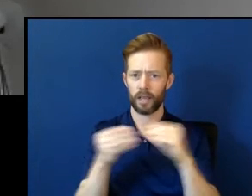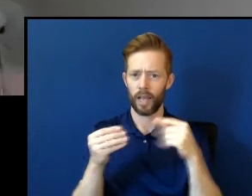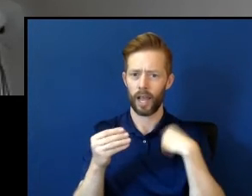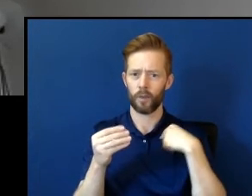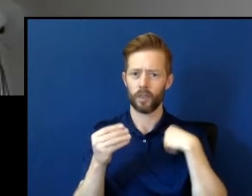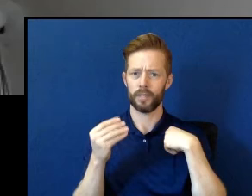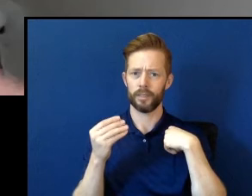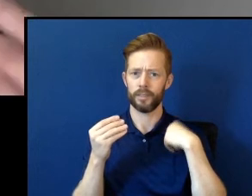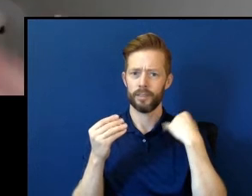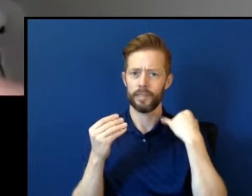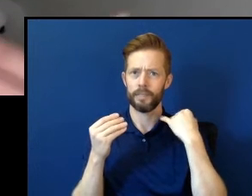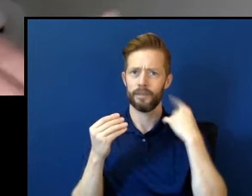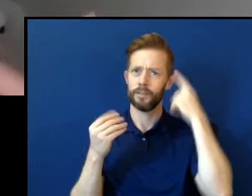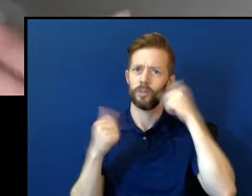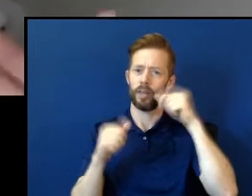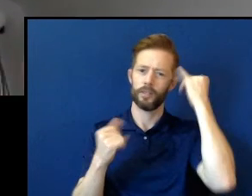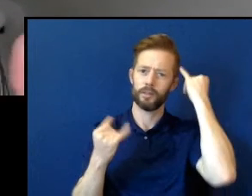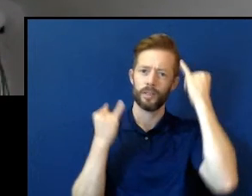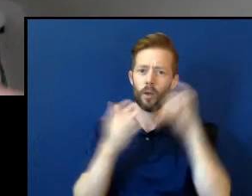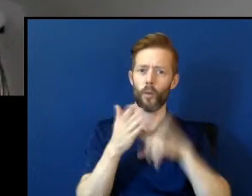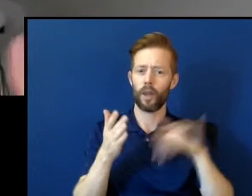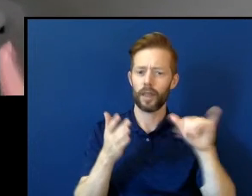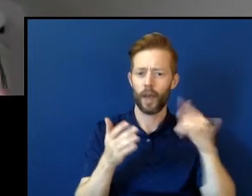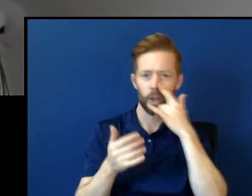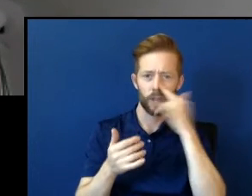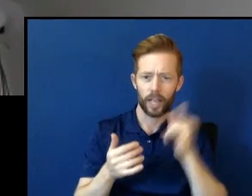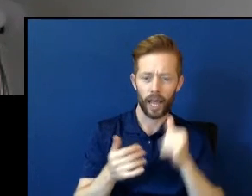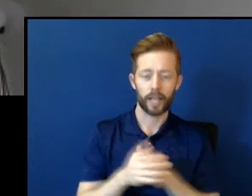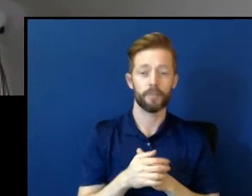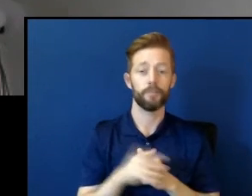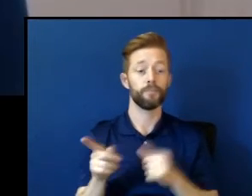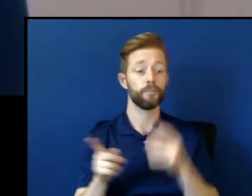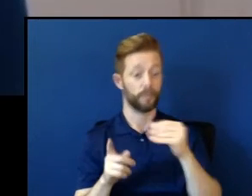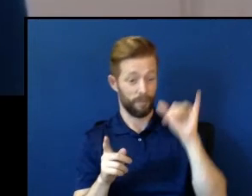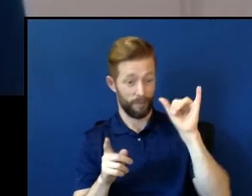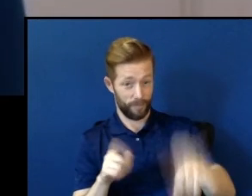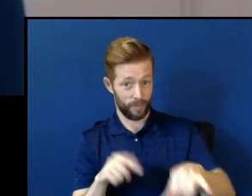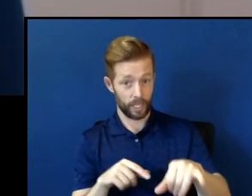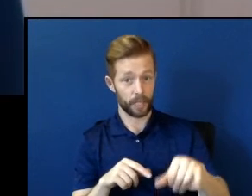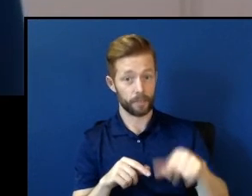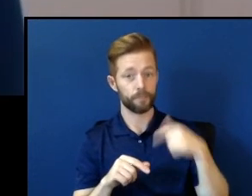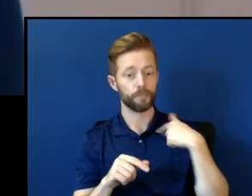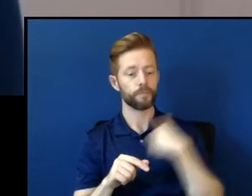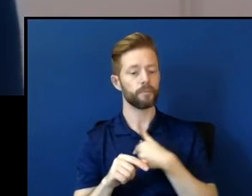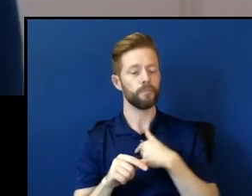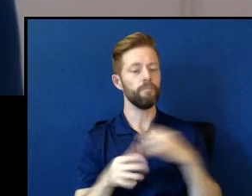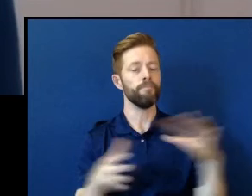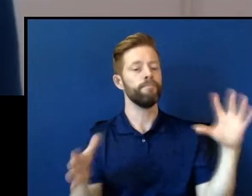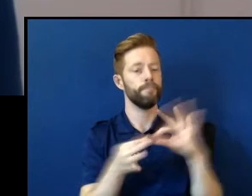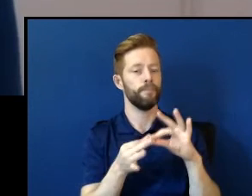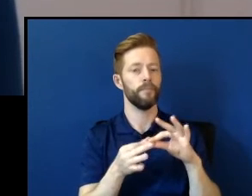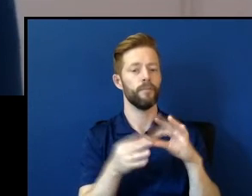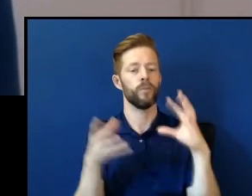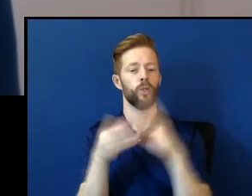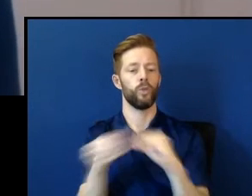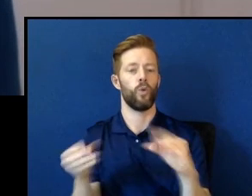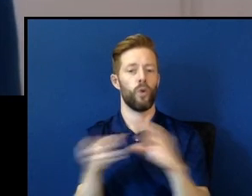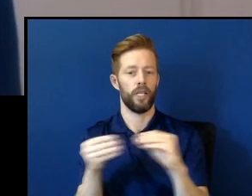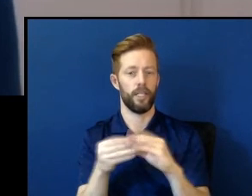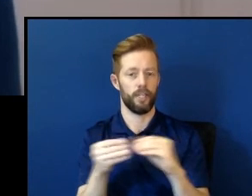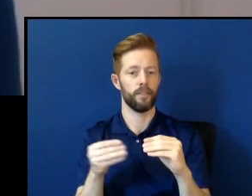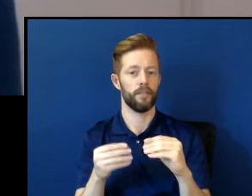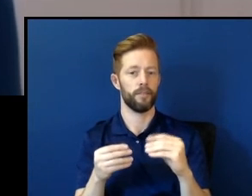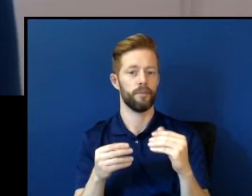when you were talking, I was kind of picturing, how it would look like. Well, and even with that investigation, we tied it to a story